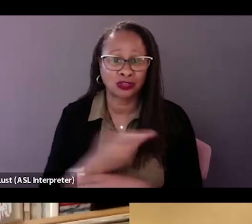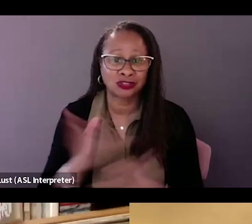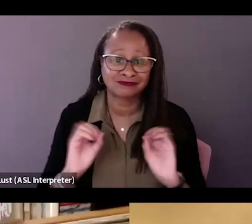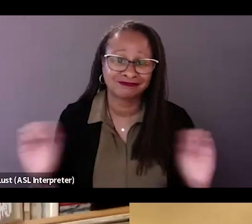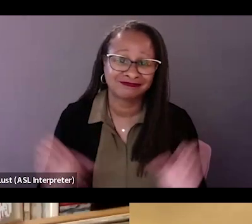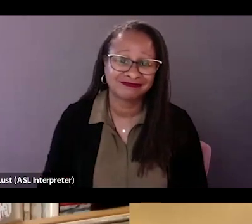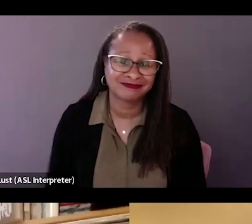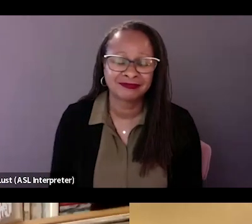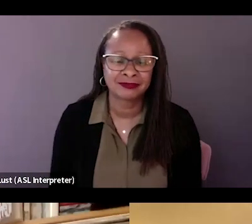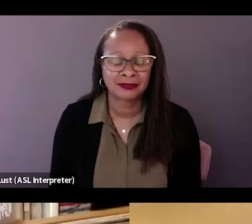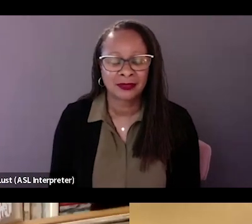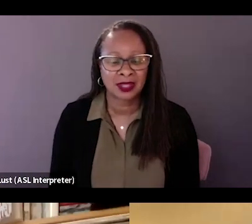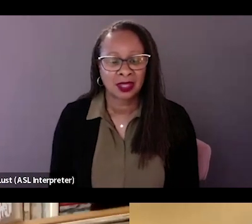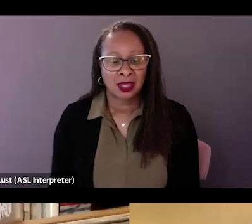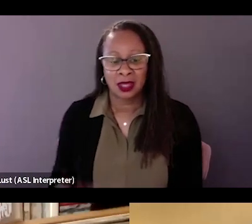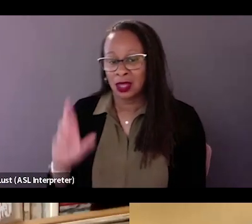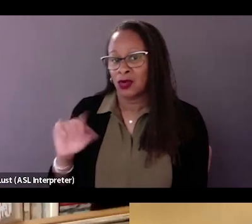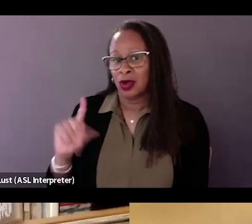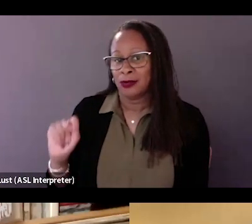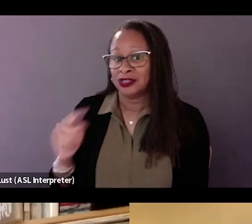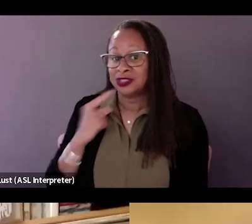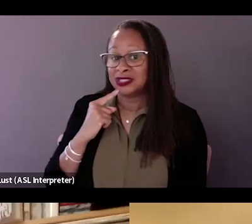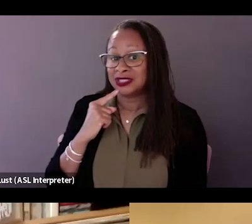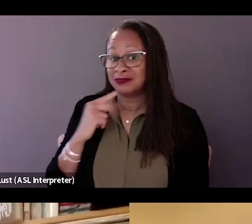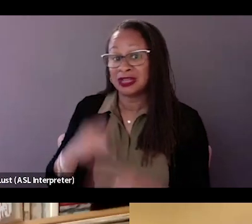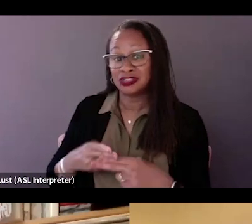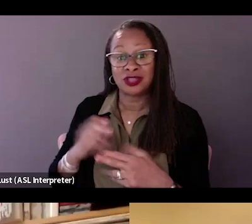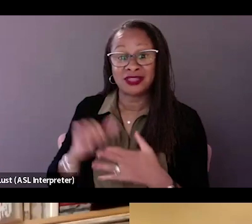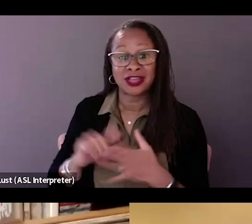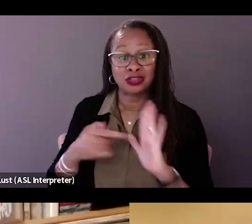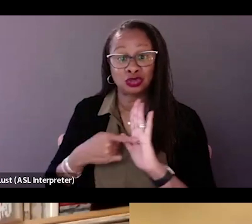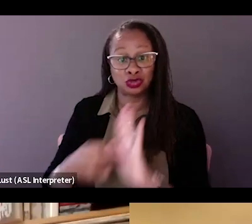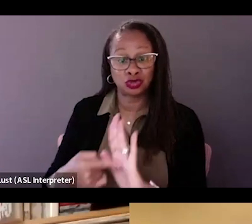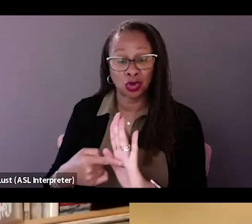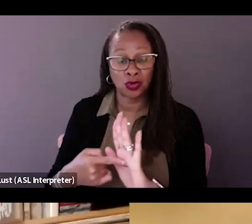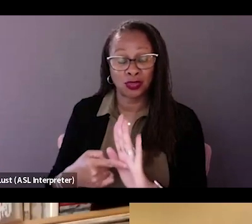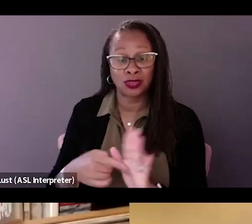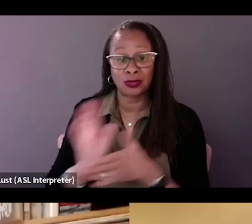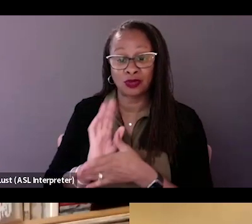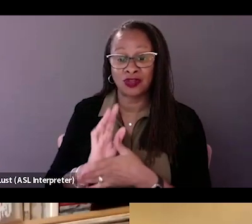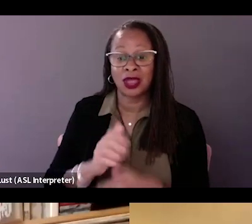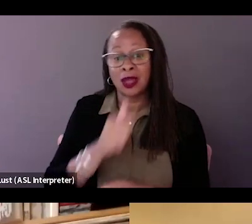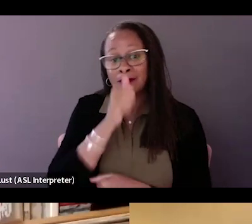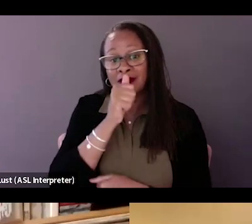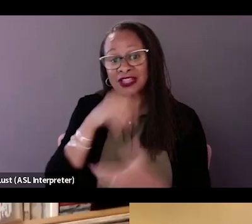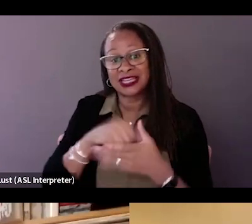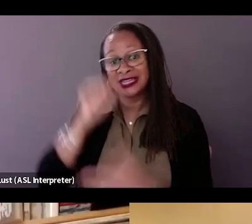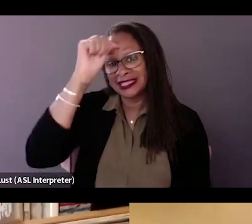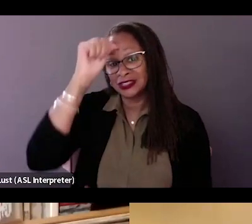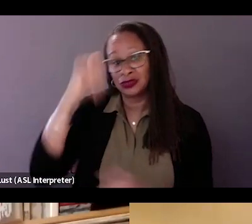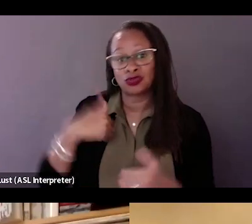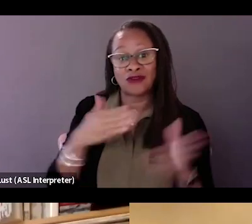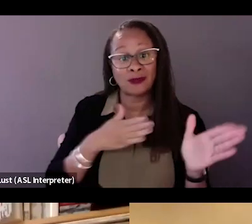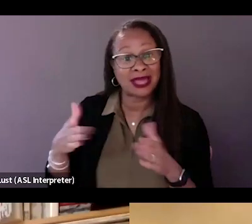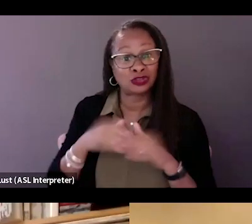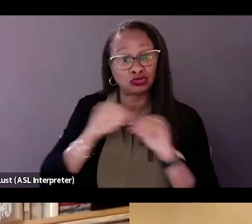Vinay, you mentioned that you've shown the movie privately in India. Is there a plan for it to be released? And what have the responses been